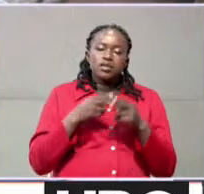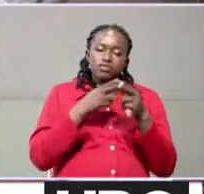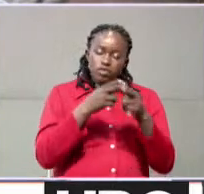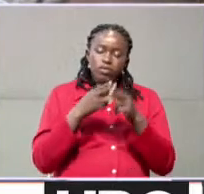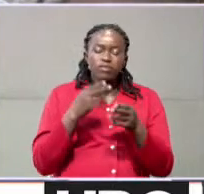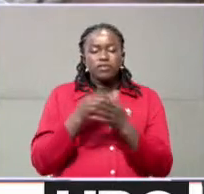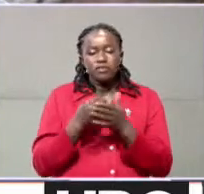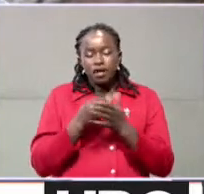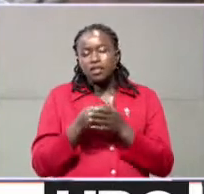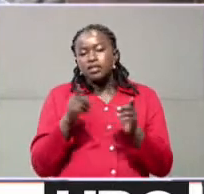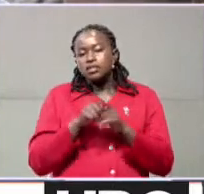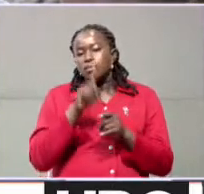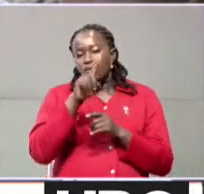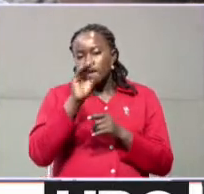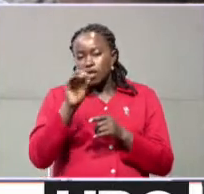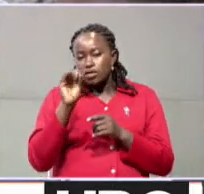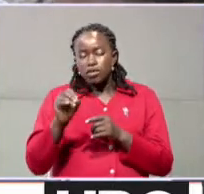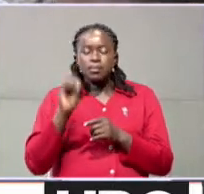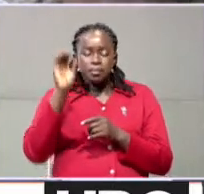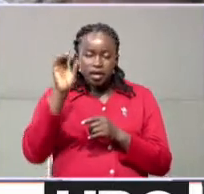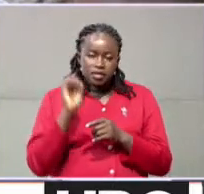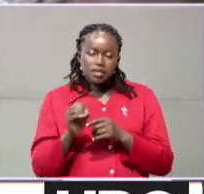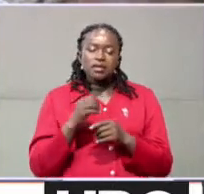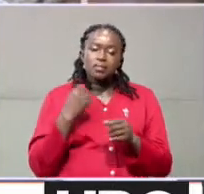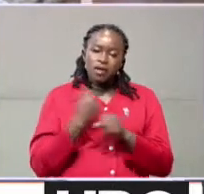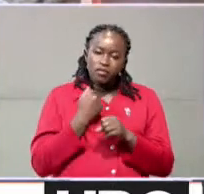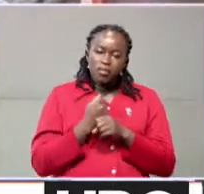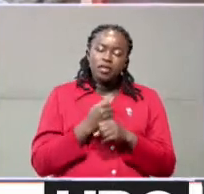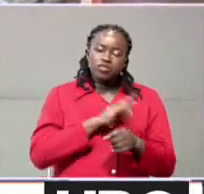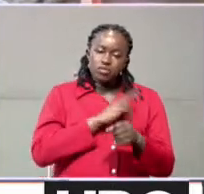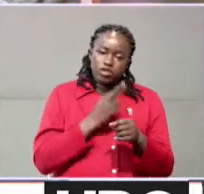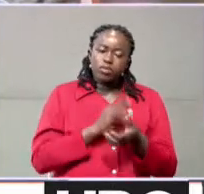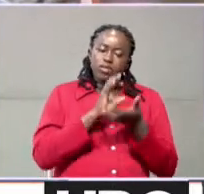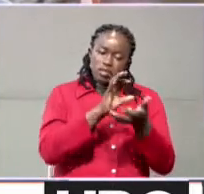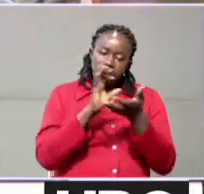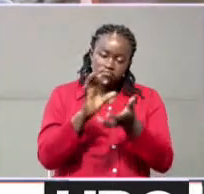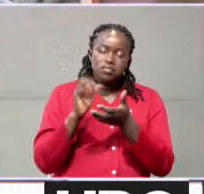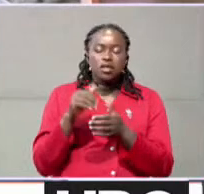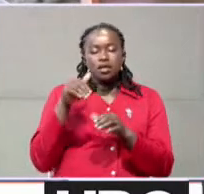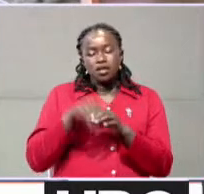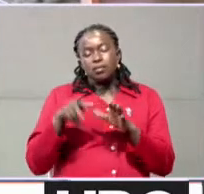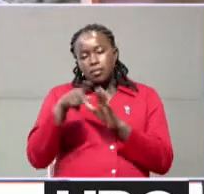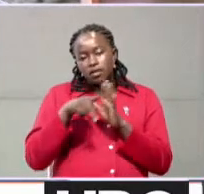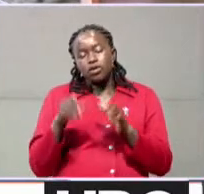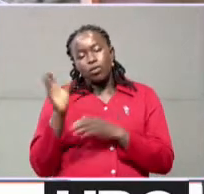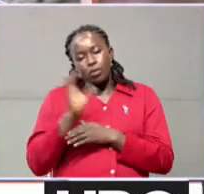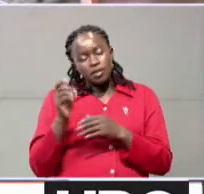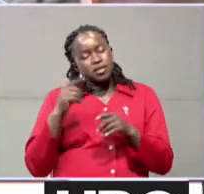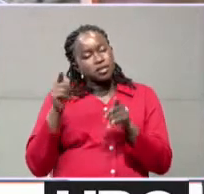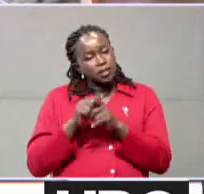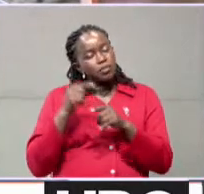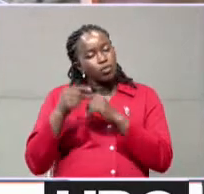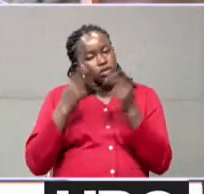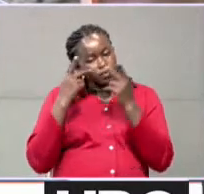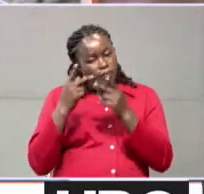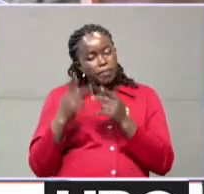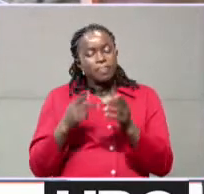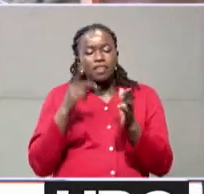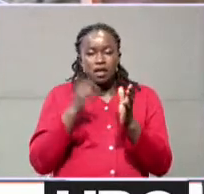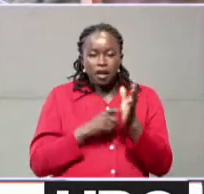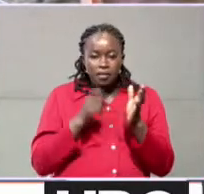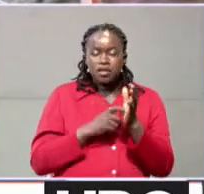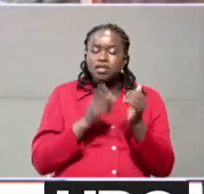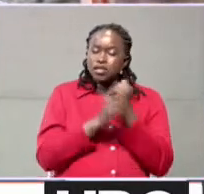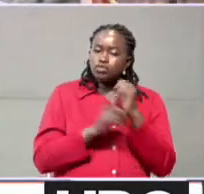hundred percent performance on the resources disbursed across the parishes the committee further observed that kamul district local